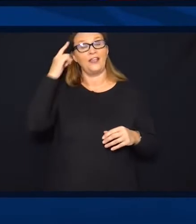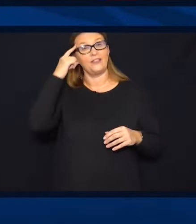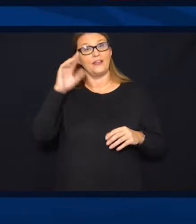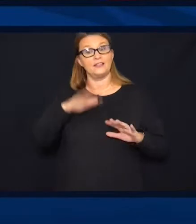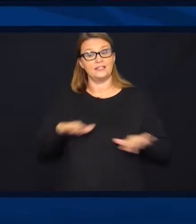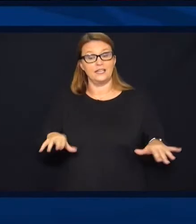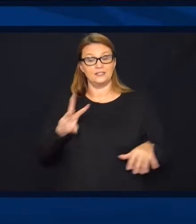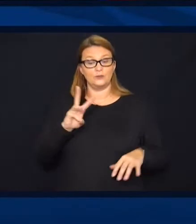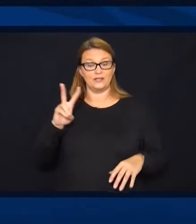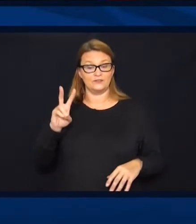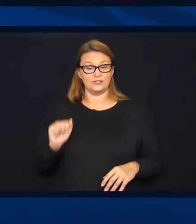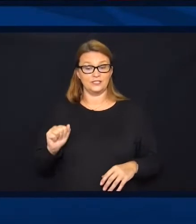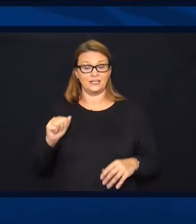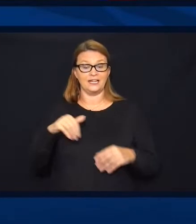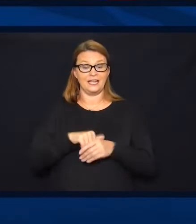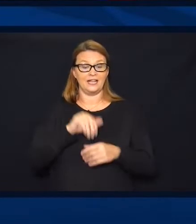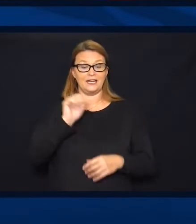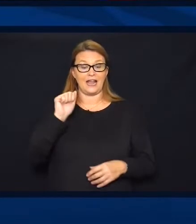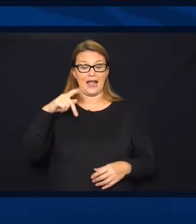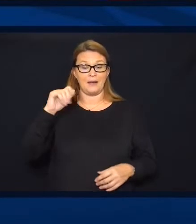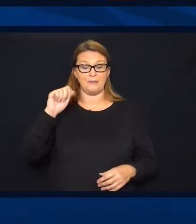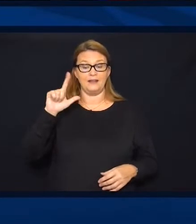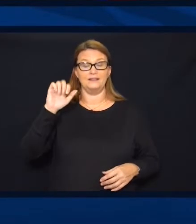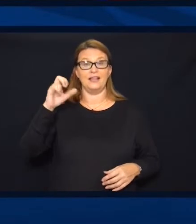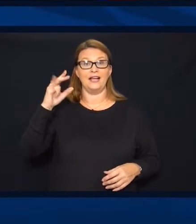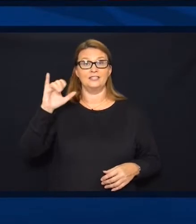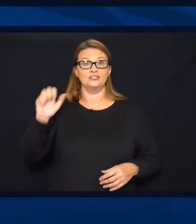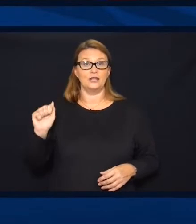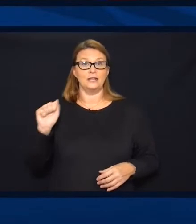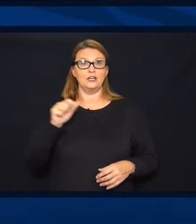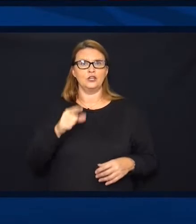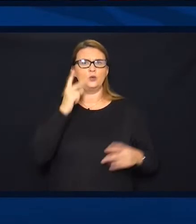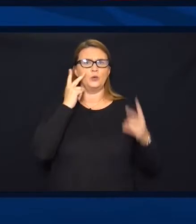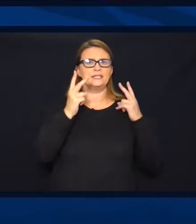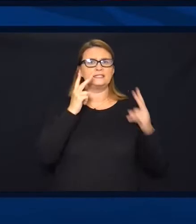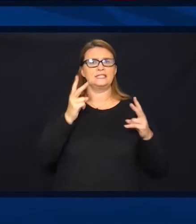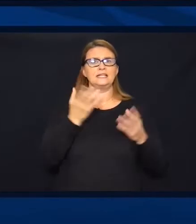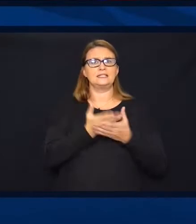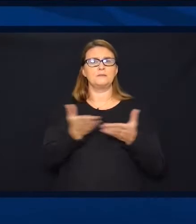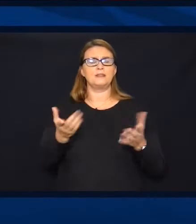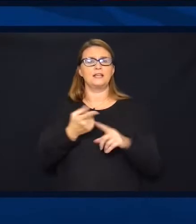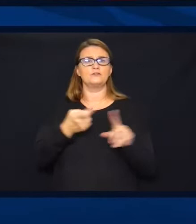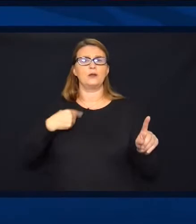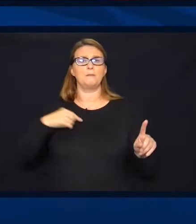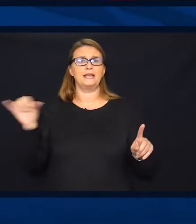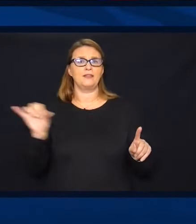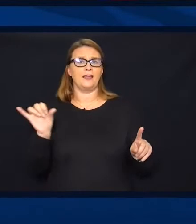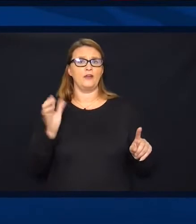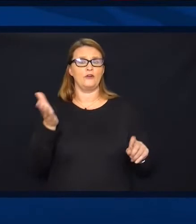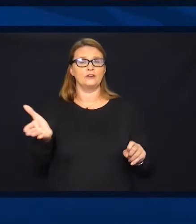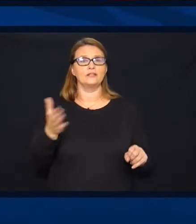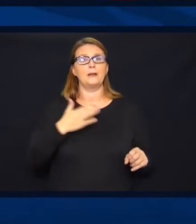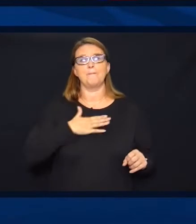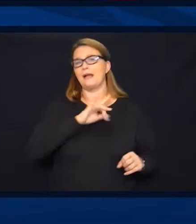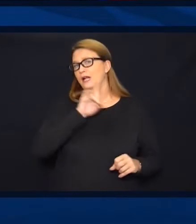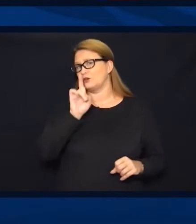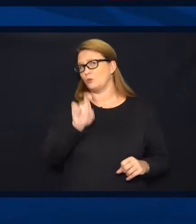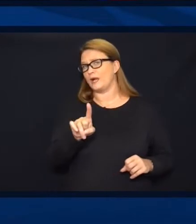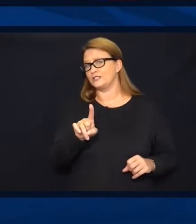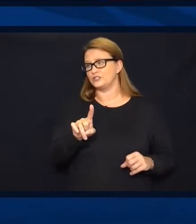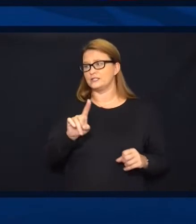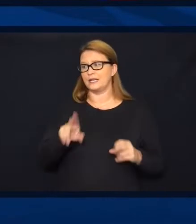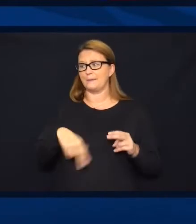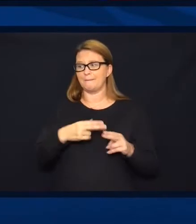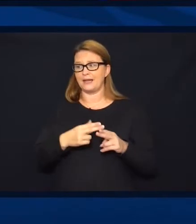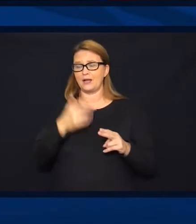and 100 Days in Appalachia. So you may see stories from me there as well. My question is about